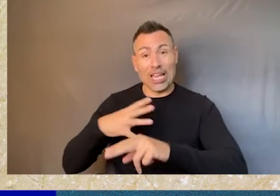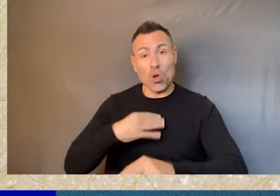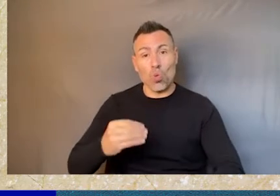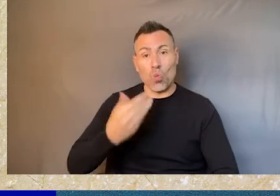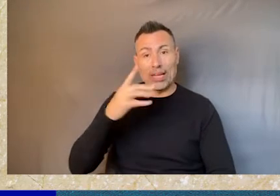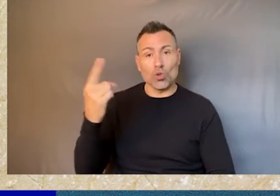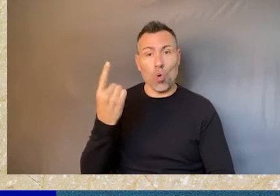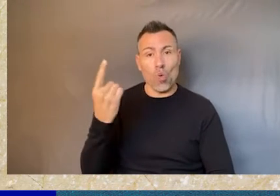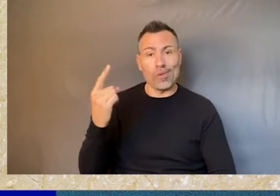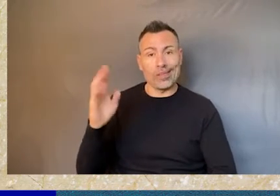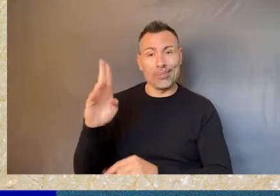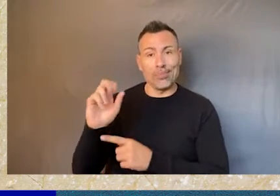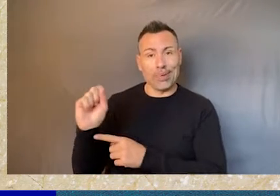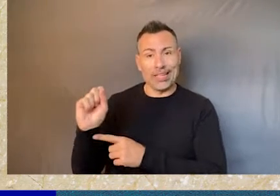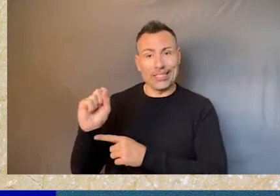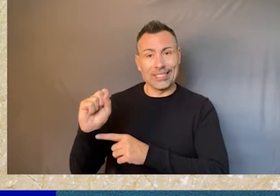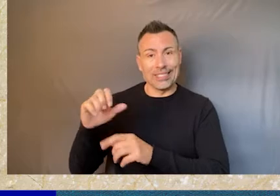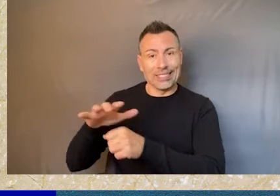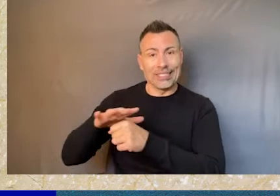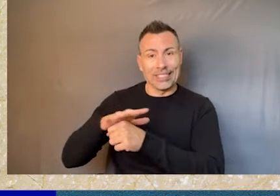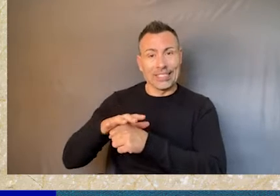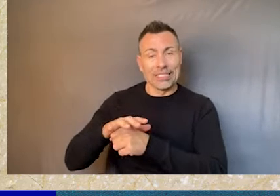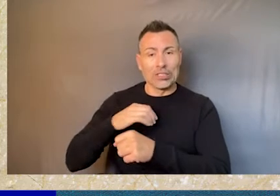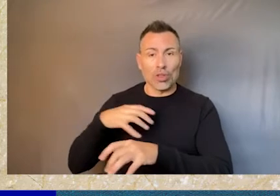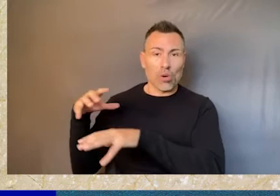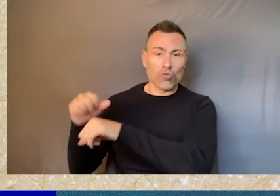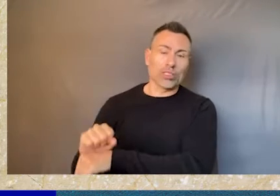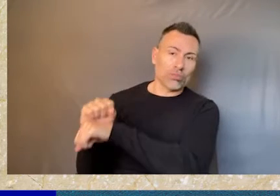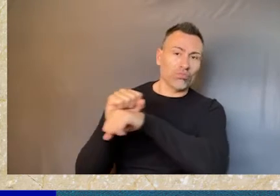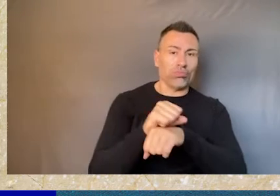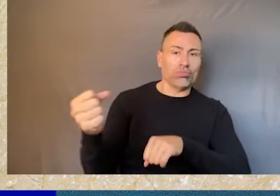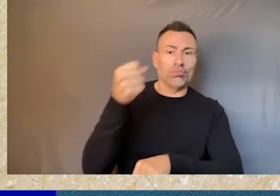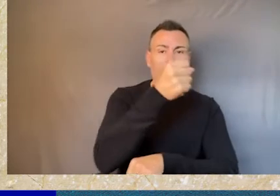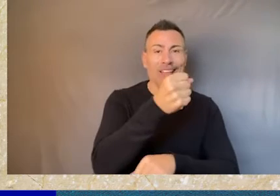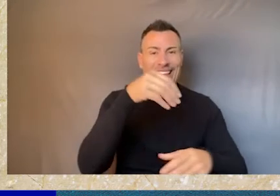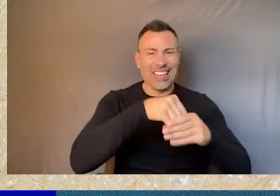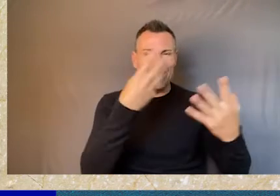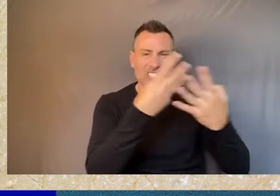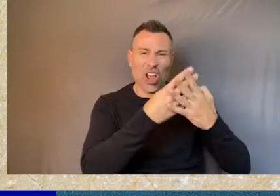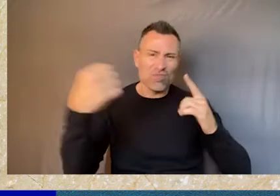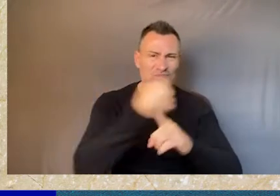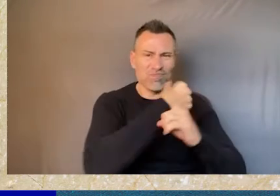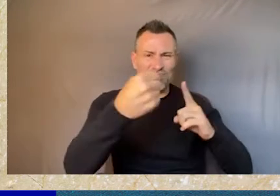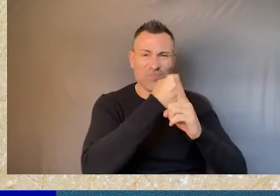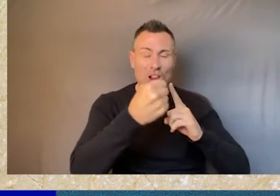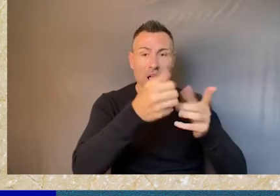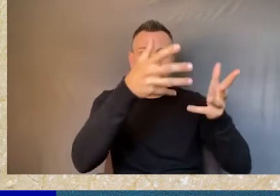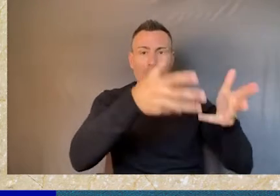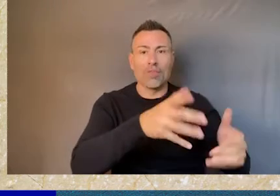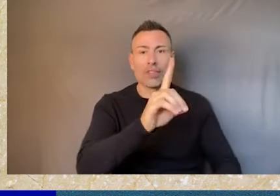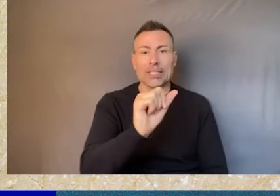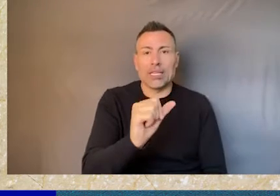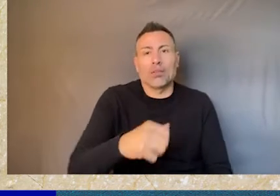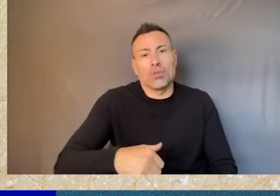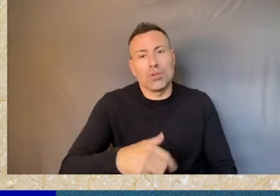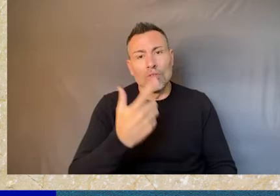the jailhouse, which left Fannie disabled for the rest of her life. Her most famous quote is, "I am sick and